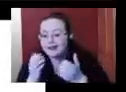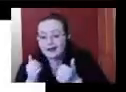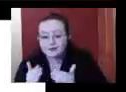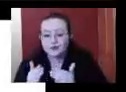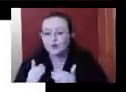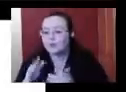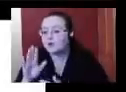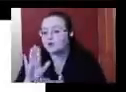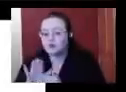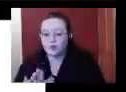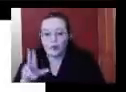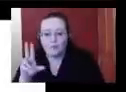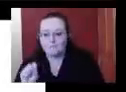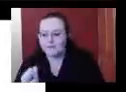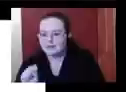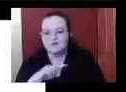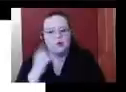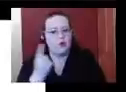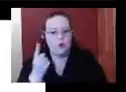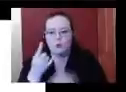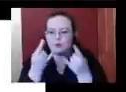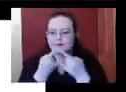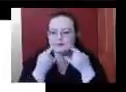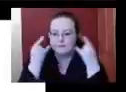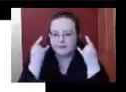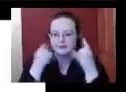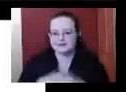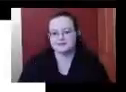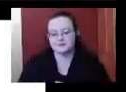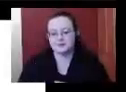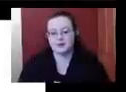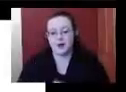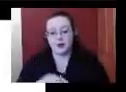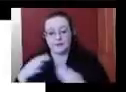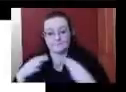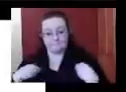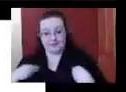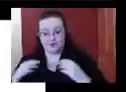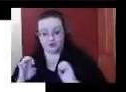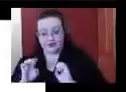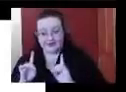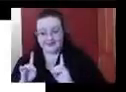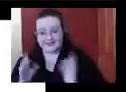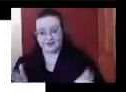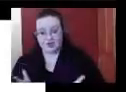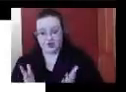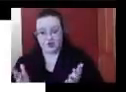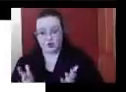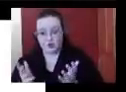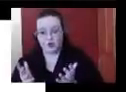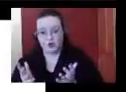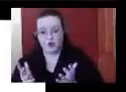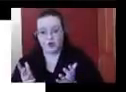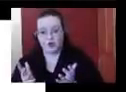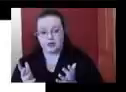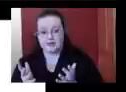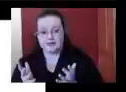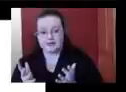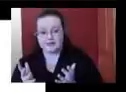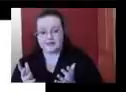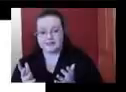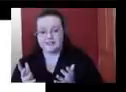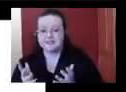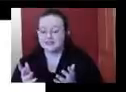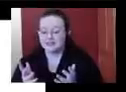vehicles. Although the Ministry of Education encourages kindergarten students to wear a mask indoors, Halton Region is